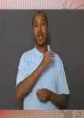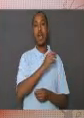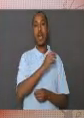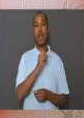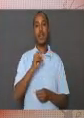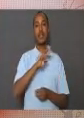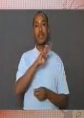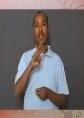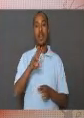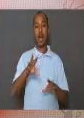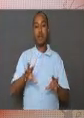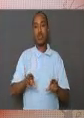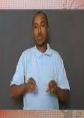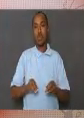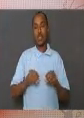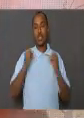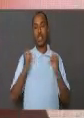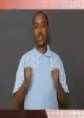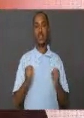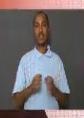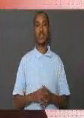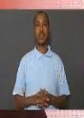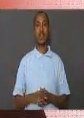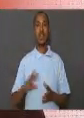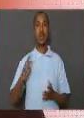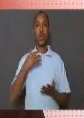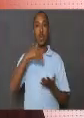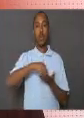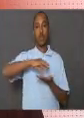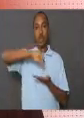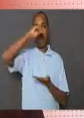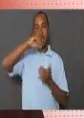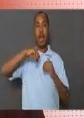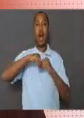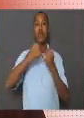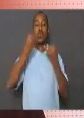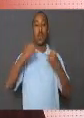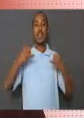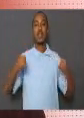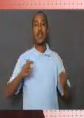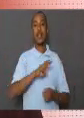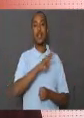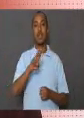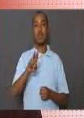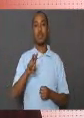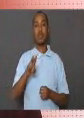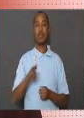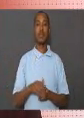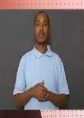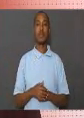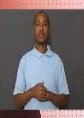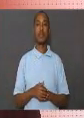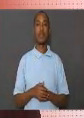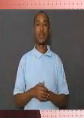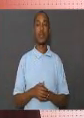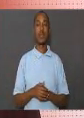their absorption tendencies. We also learned how to classify them in terms of